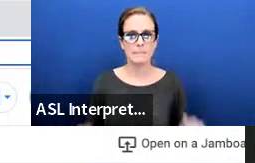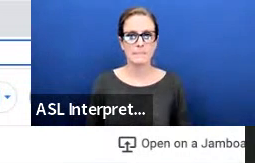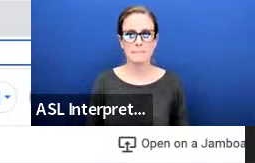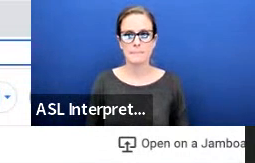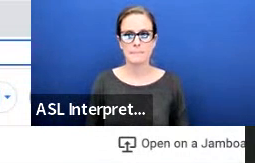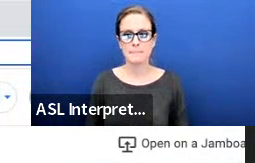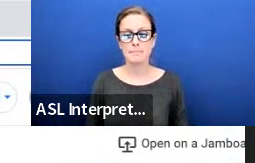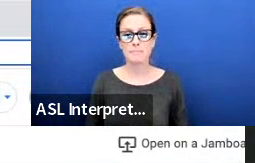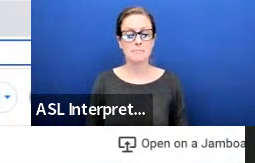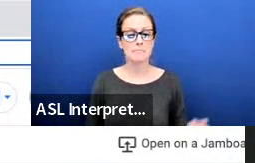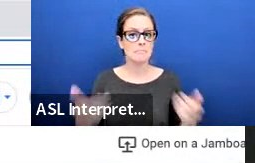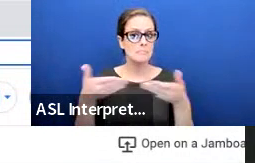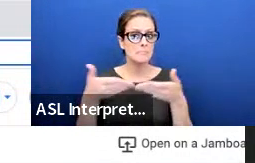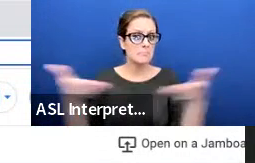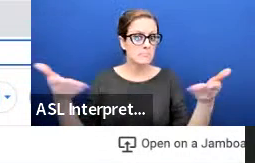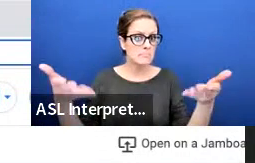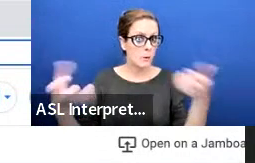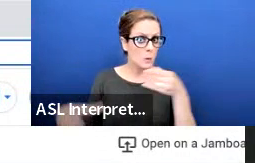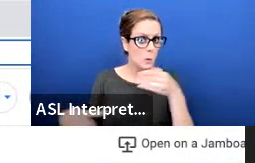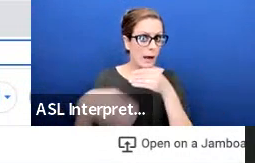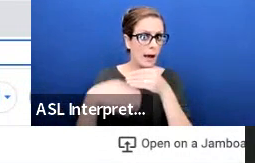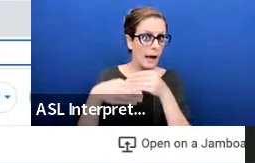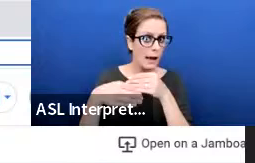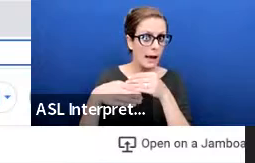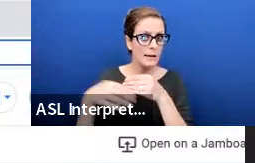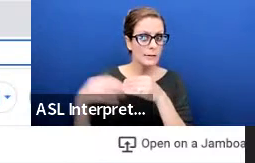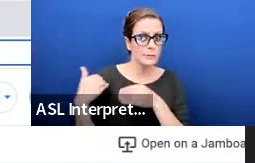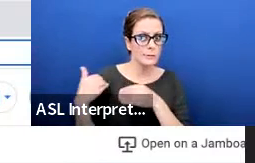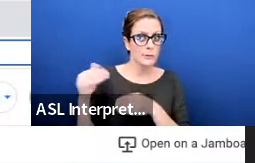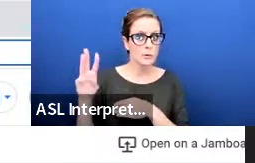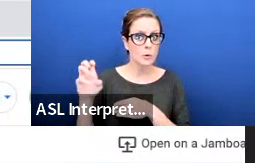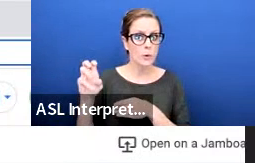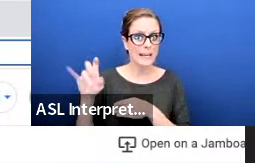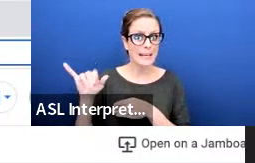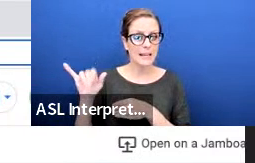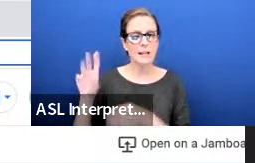Does anybody want to add to the question that Wendy posed?